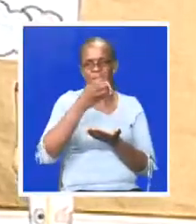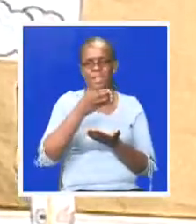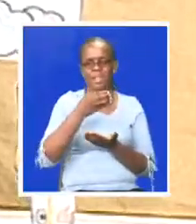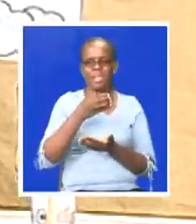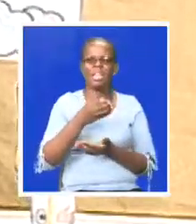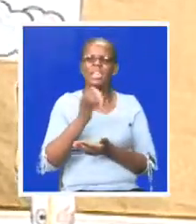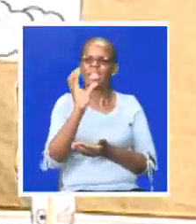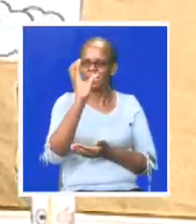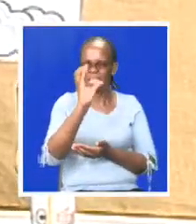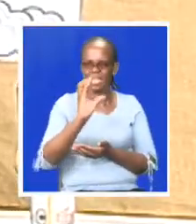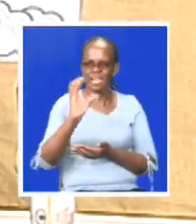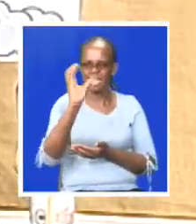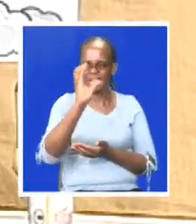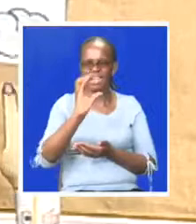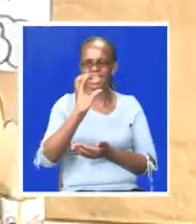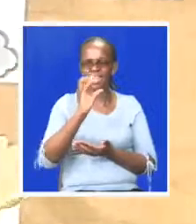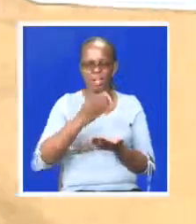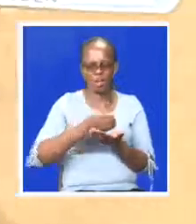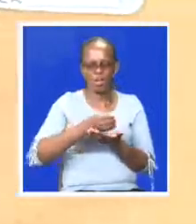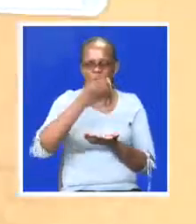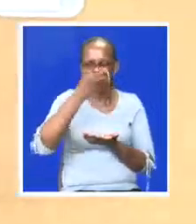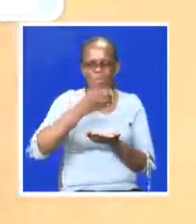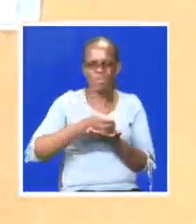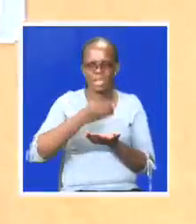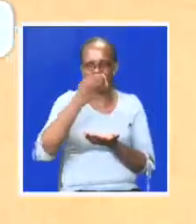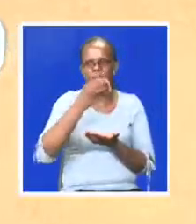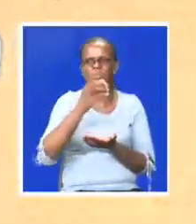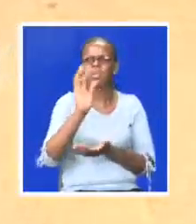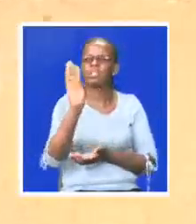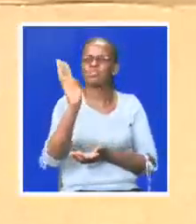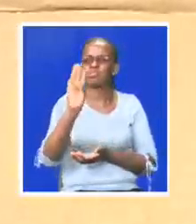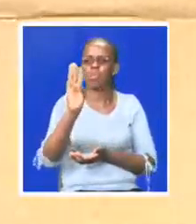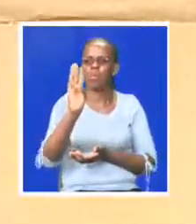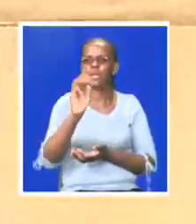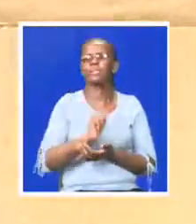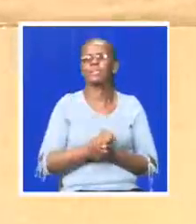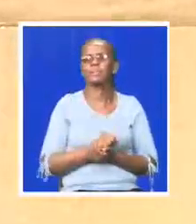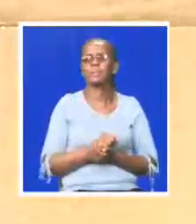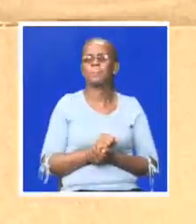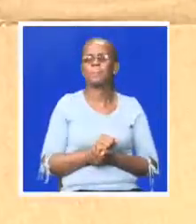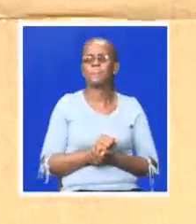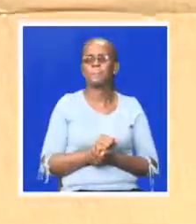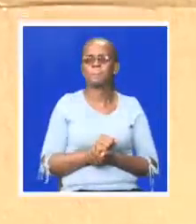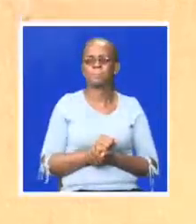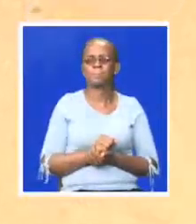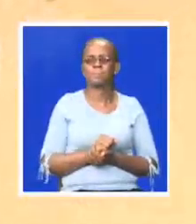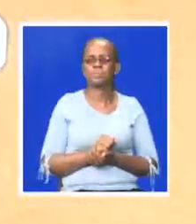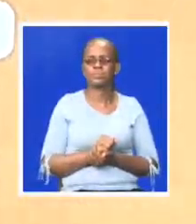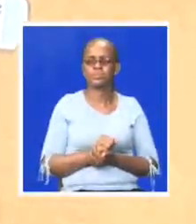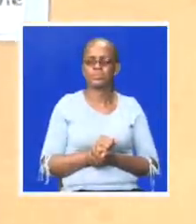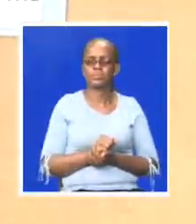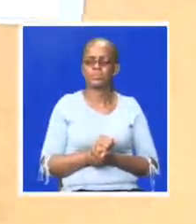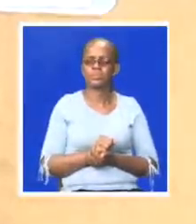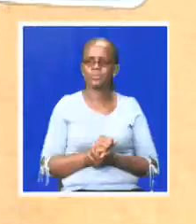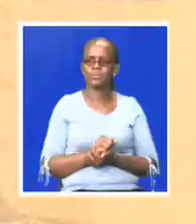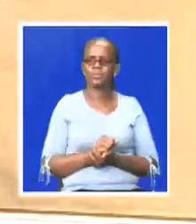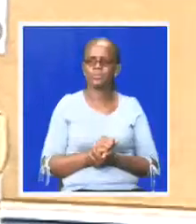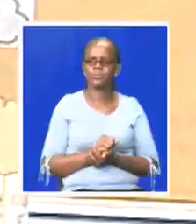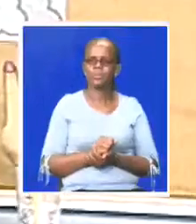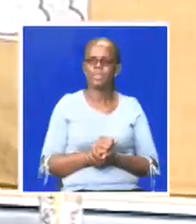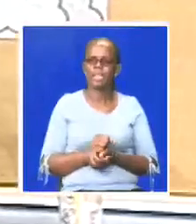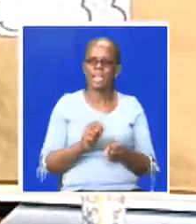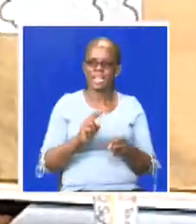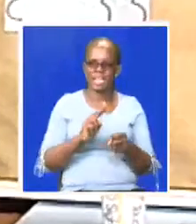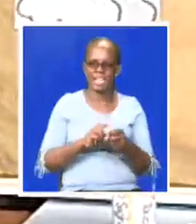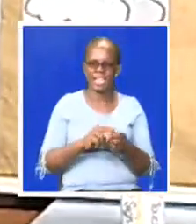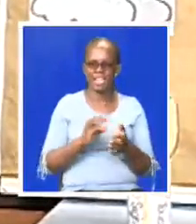this cup is white. Very good. We are going to put it here. And here I've got another card